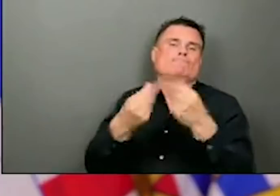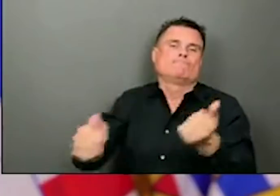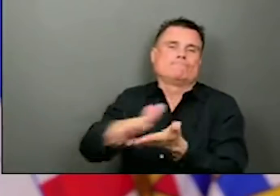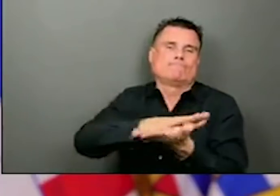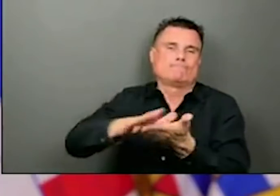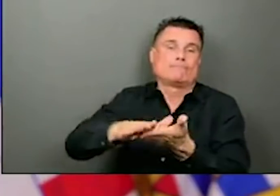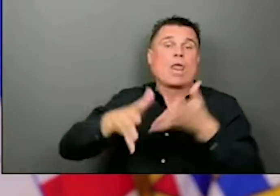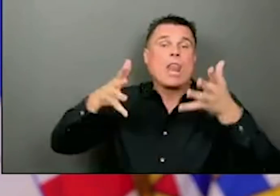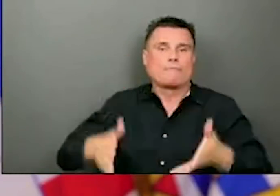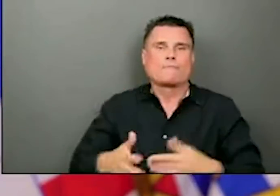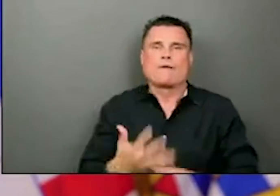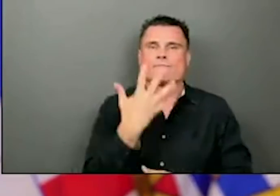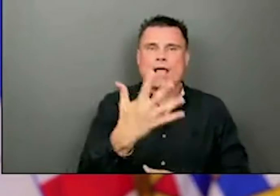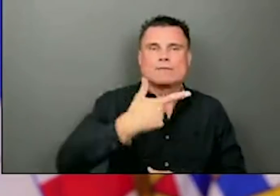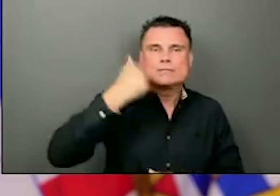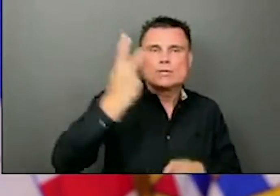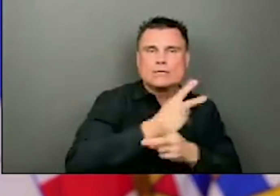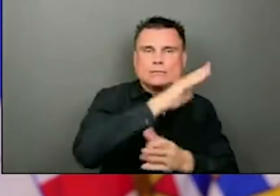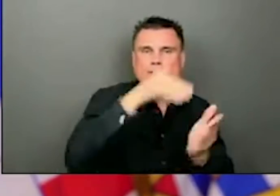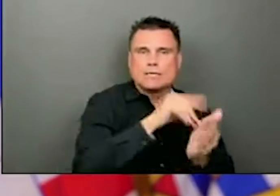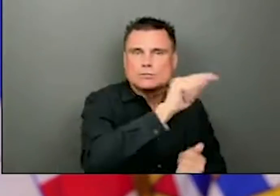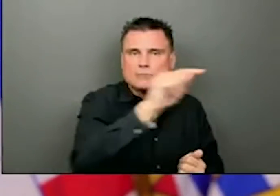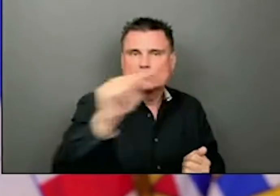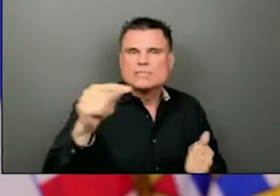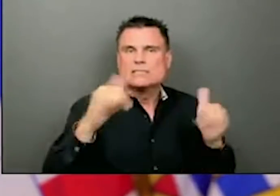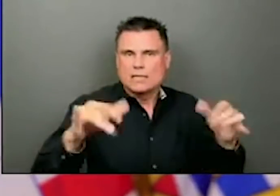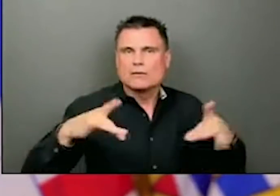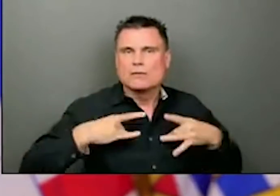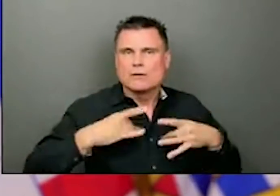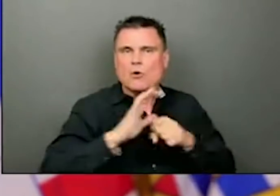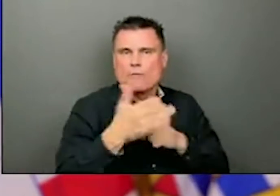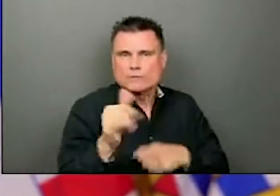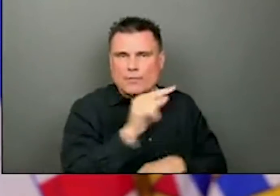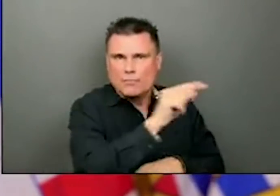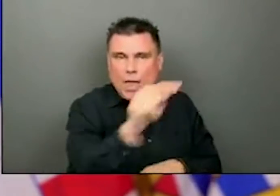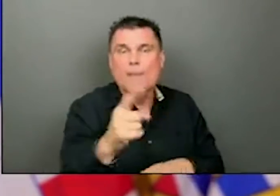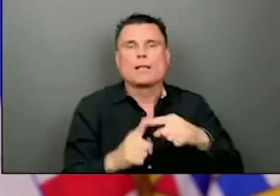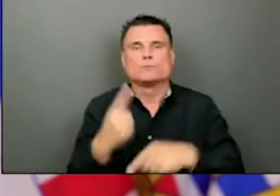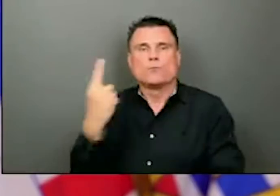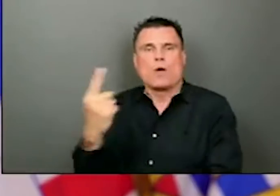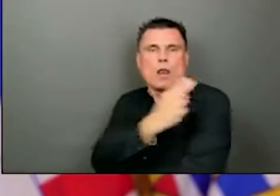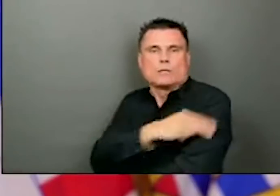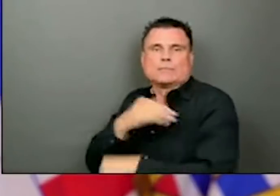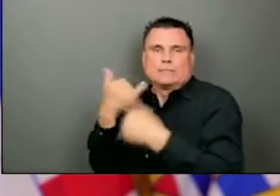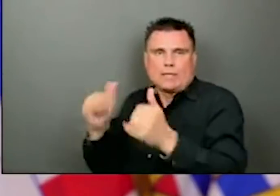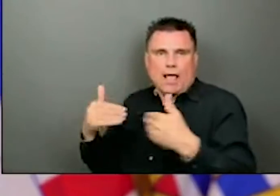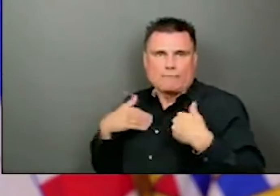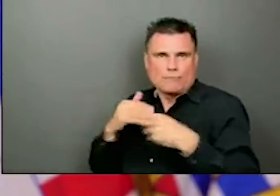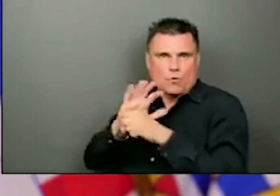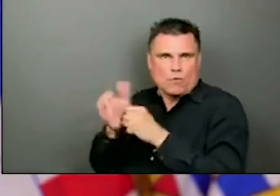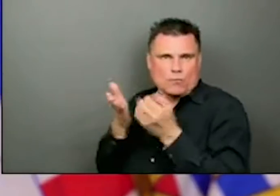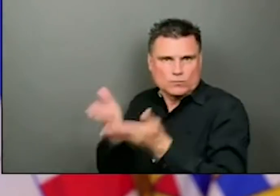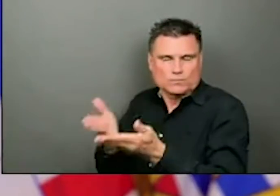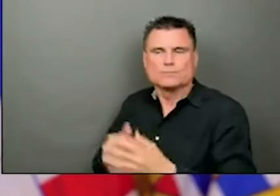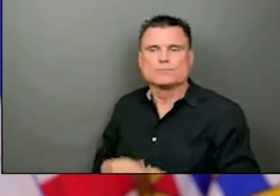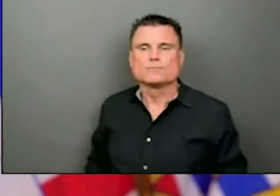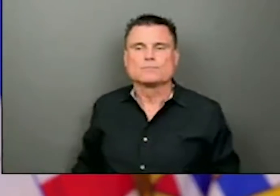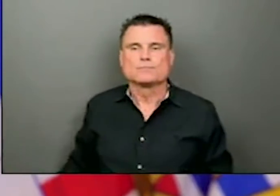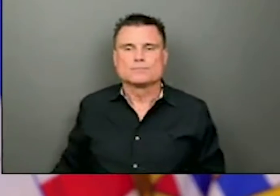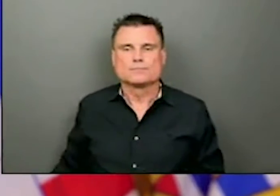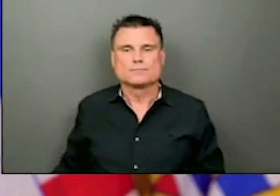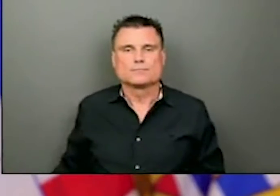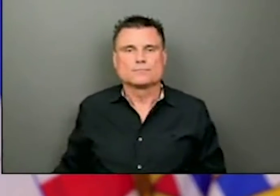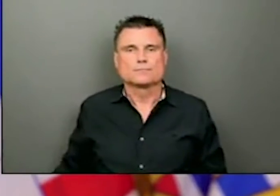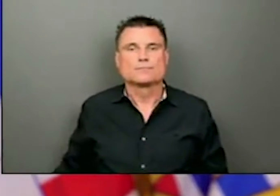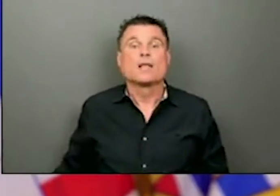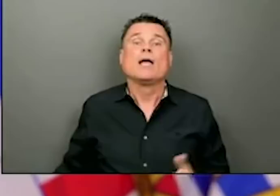acute care. I do also want to report that we've had an additional case of VIT, or the